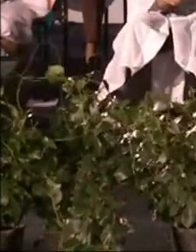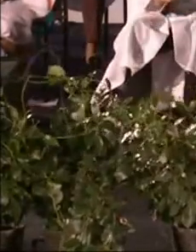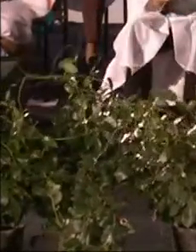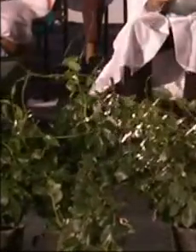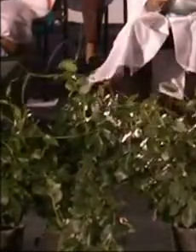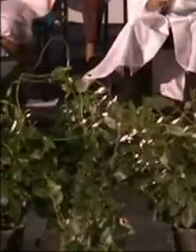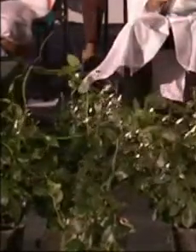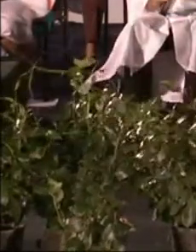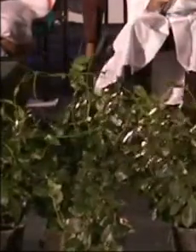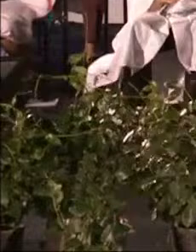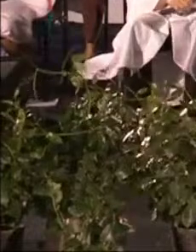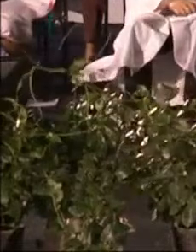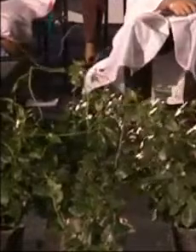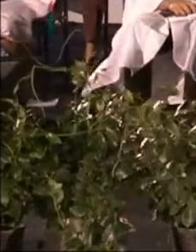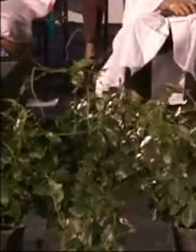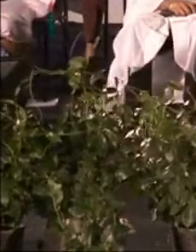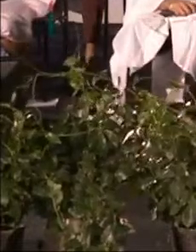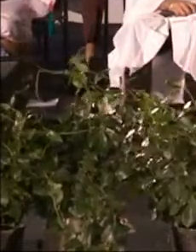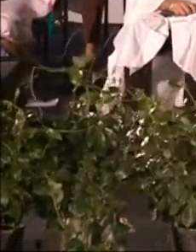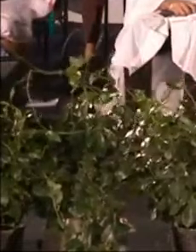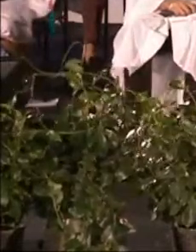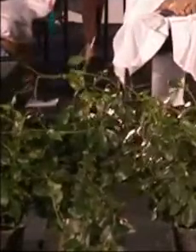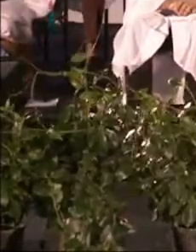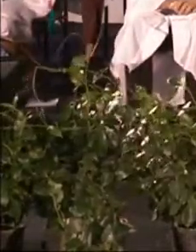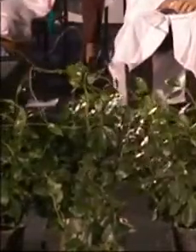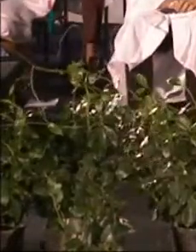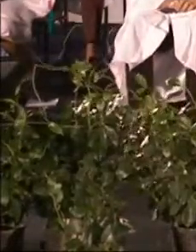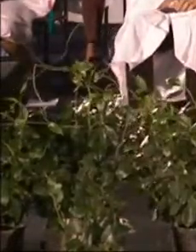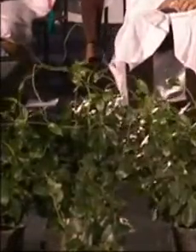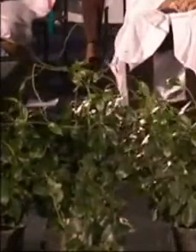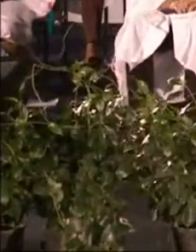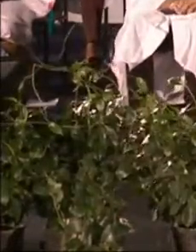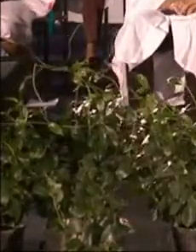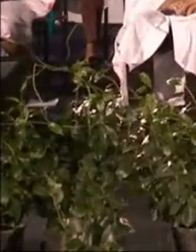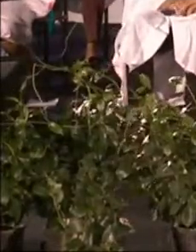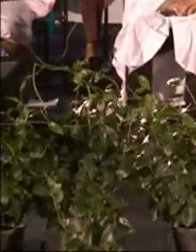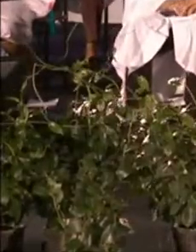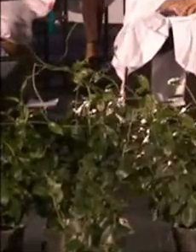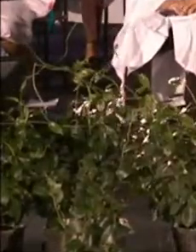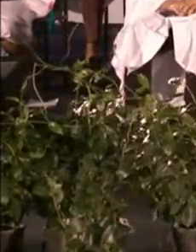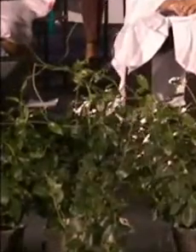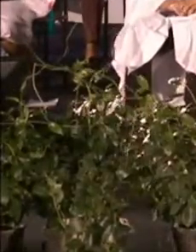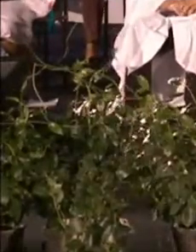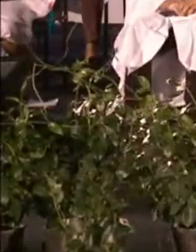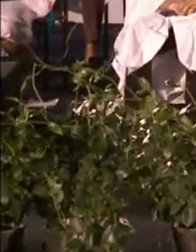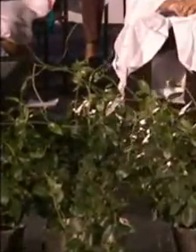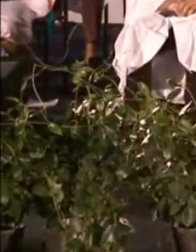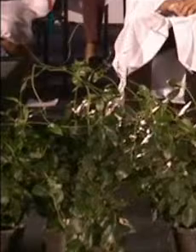Isaiah Seth Reyes will be attending St. Philip's College.